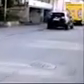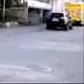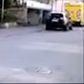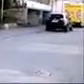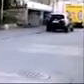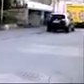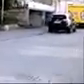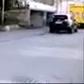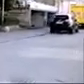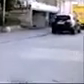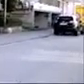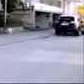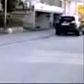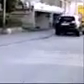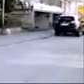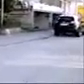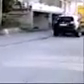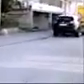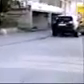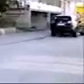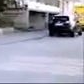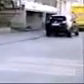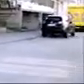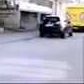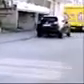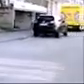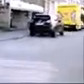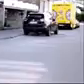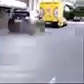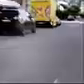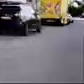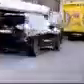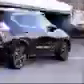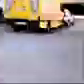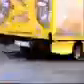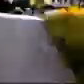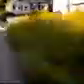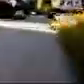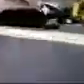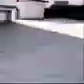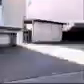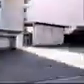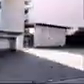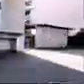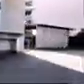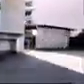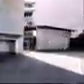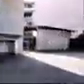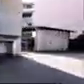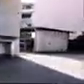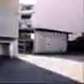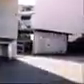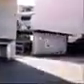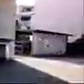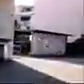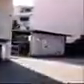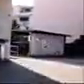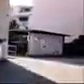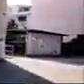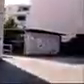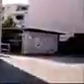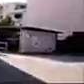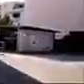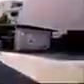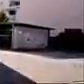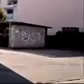going keep going it's our property will keep going and so all those building you are seeing belongs to us acquired by by the